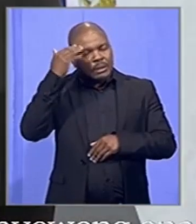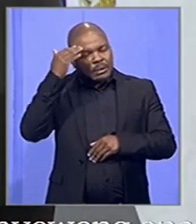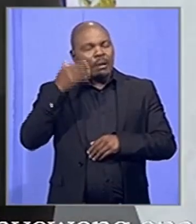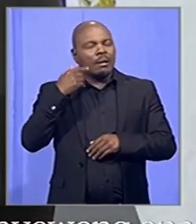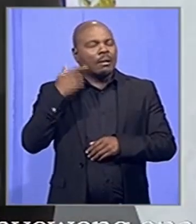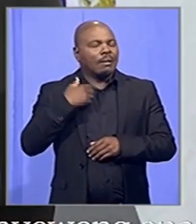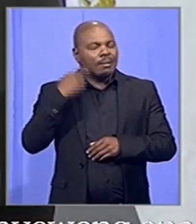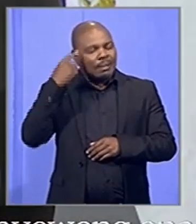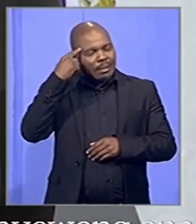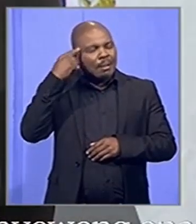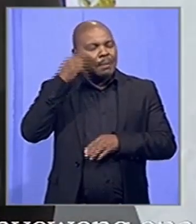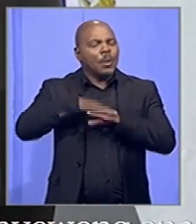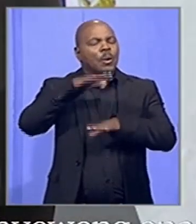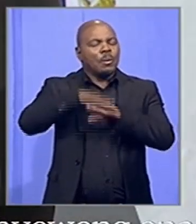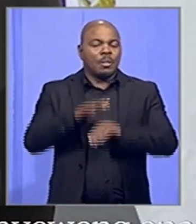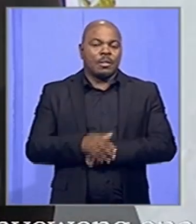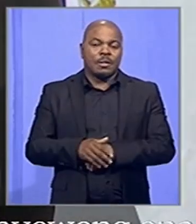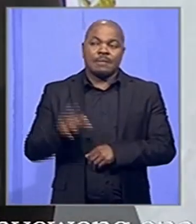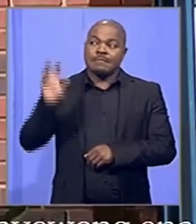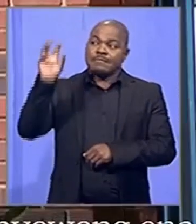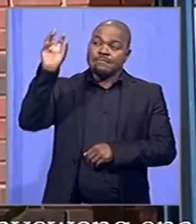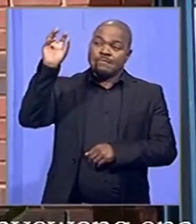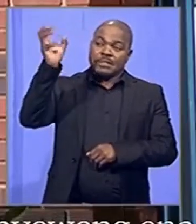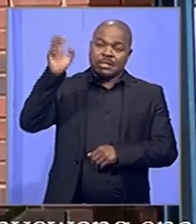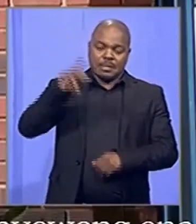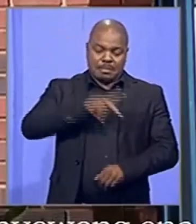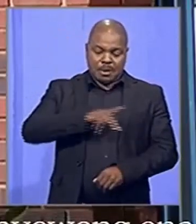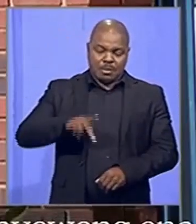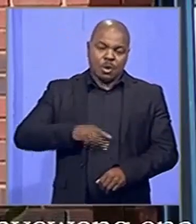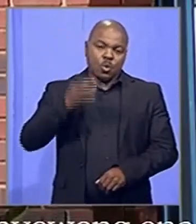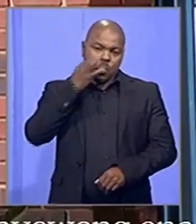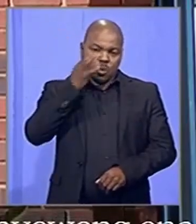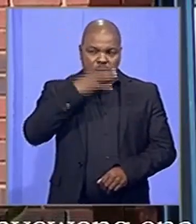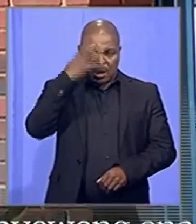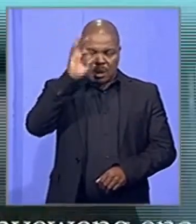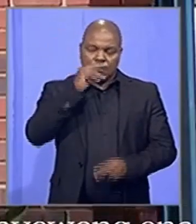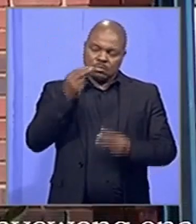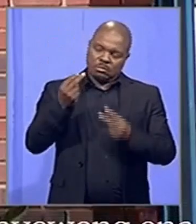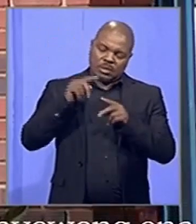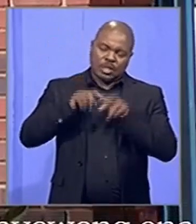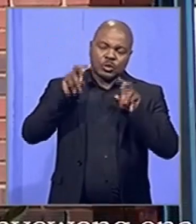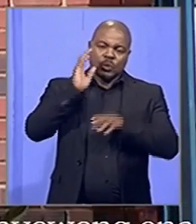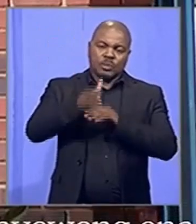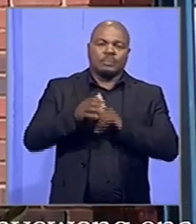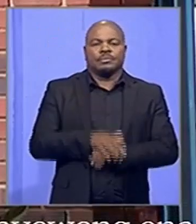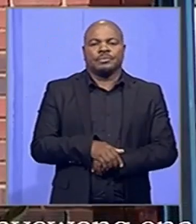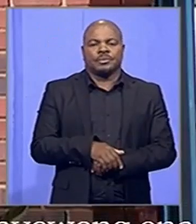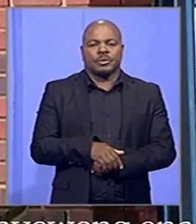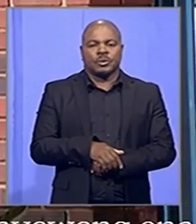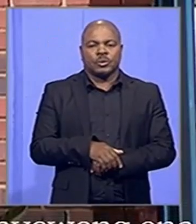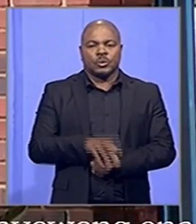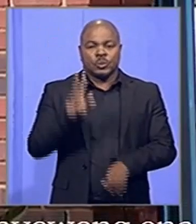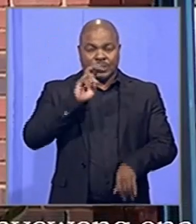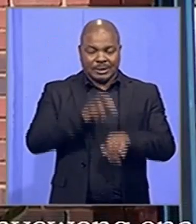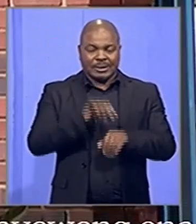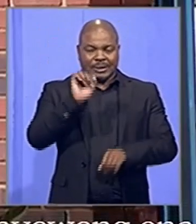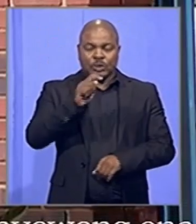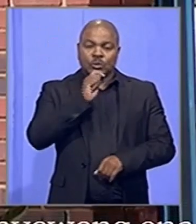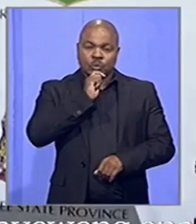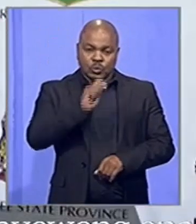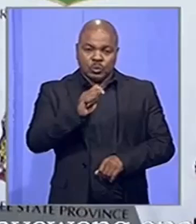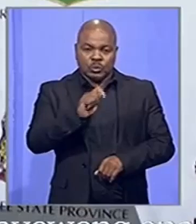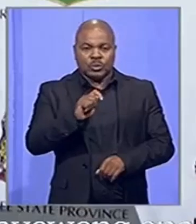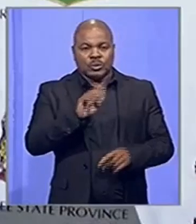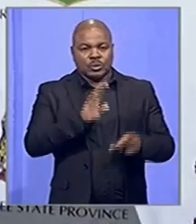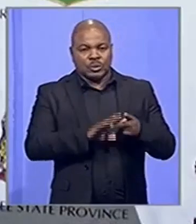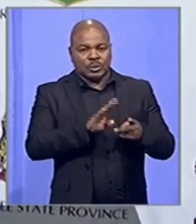engqondweni. Tonakgolo ya Freistata e re mmuso o tla shebana le taba ena. Dibaelo tsa rona re tlo tshwanela ka nnete re di